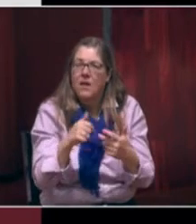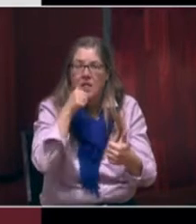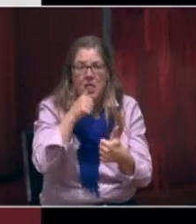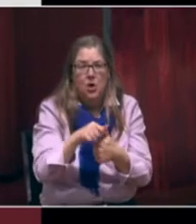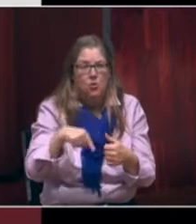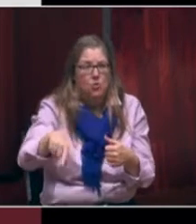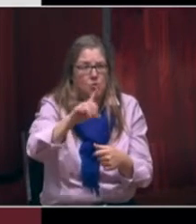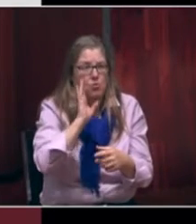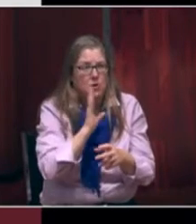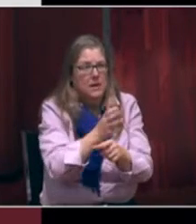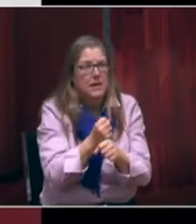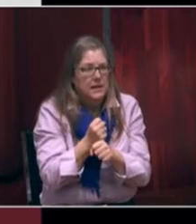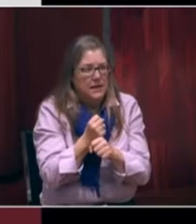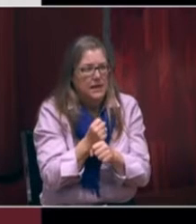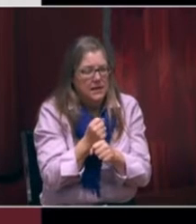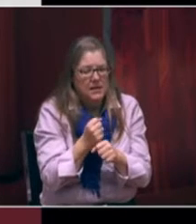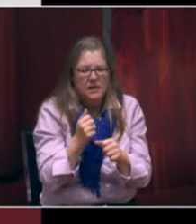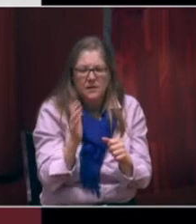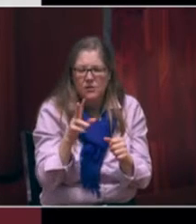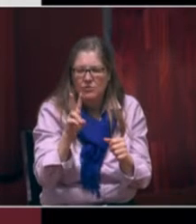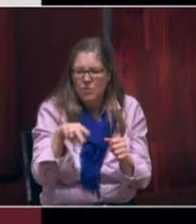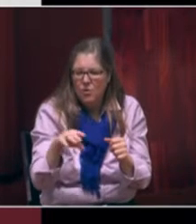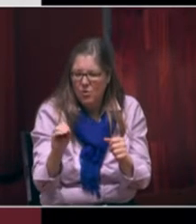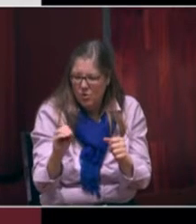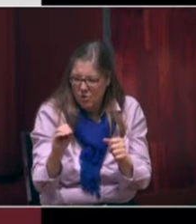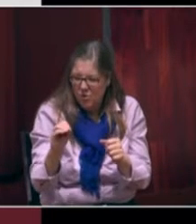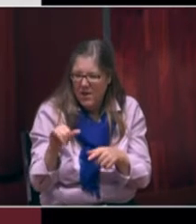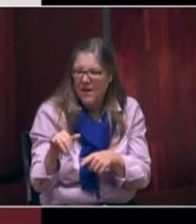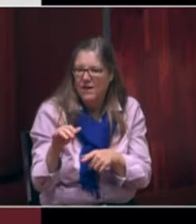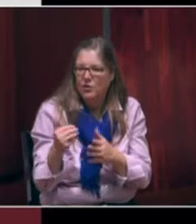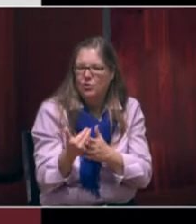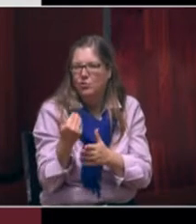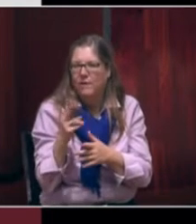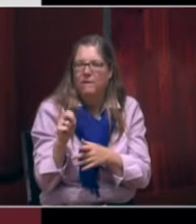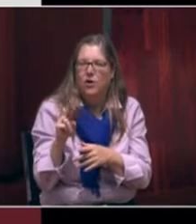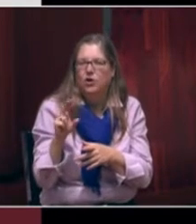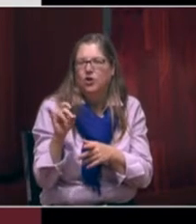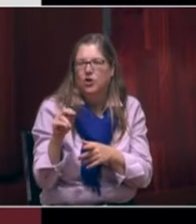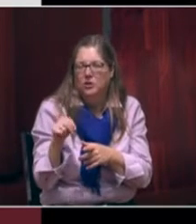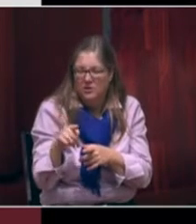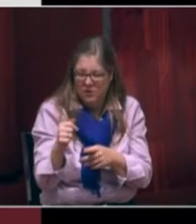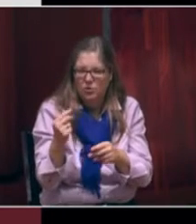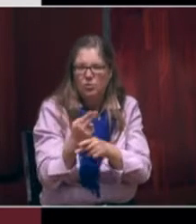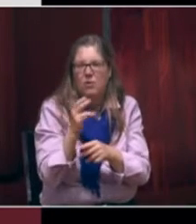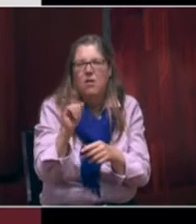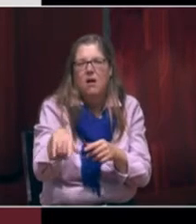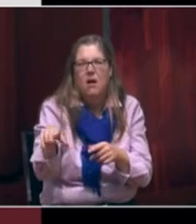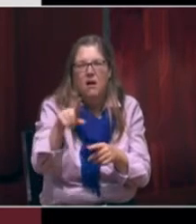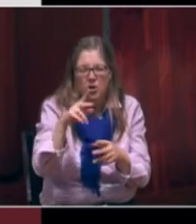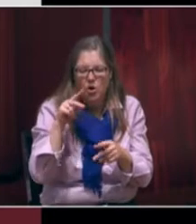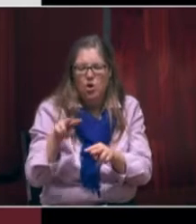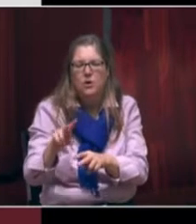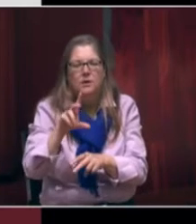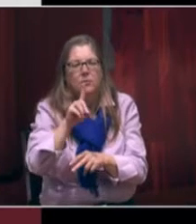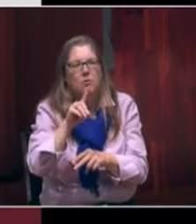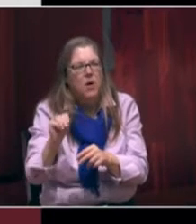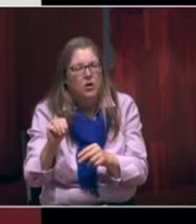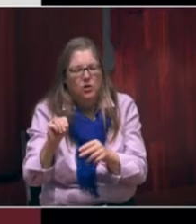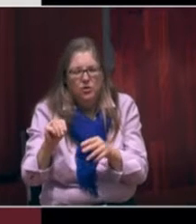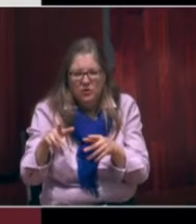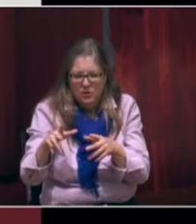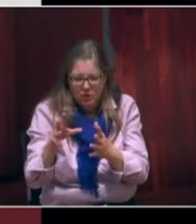get says that ARCUS version 2.0 agencies can sign up to use the disposal module. Make